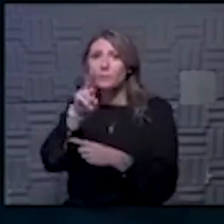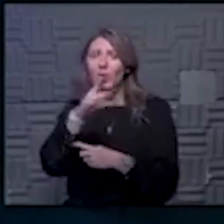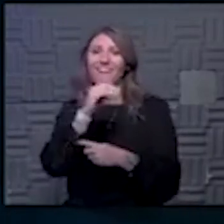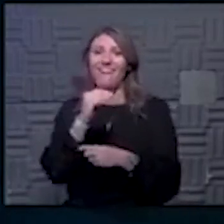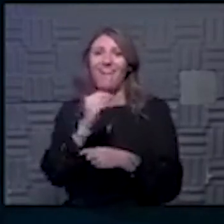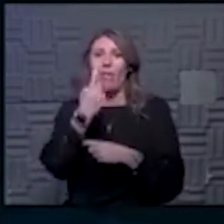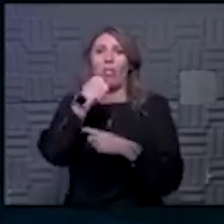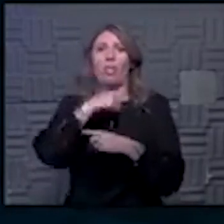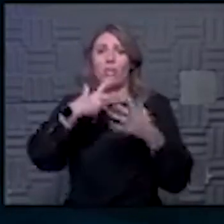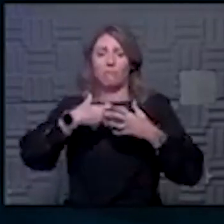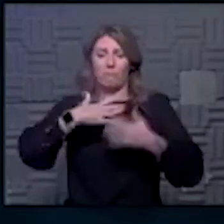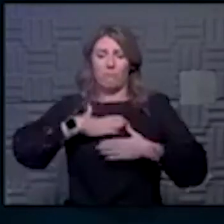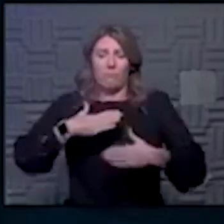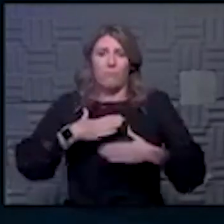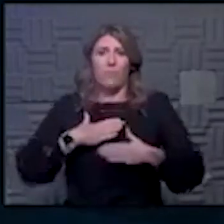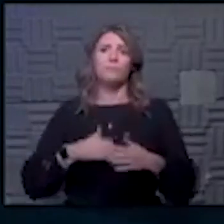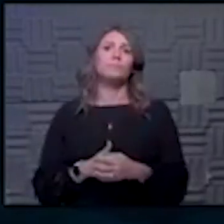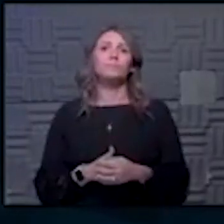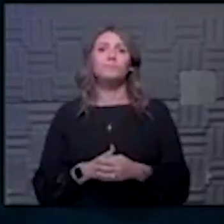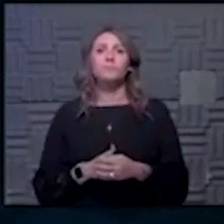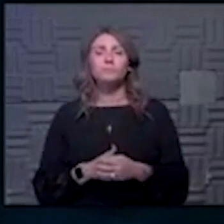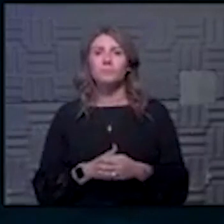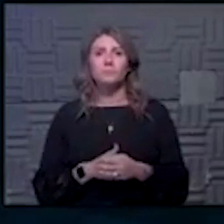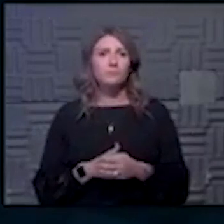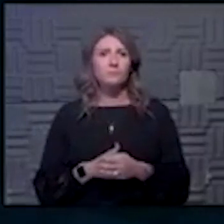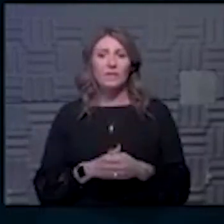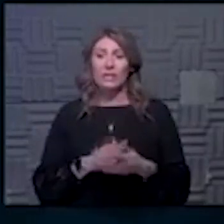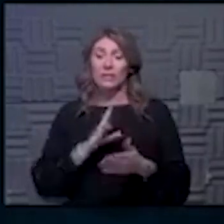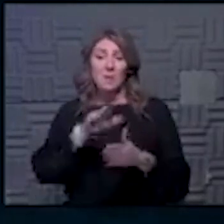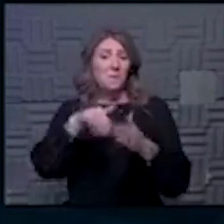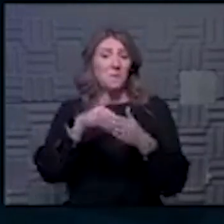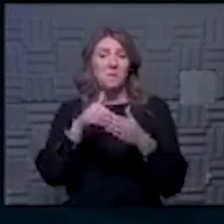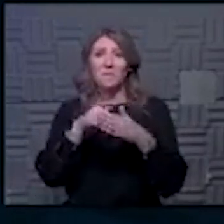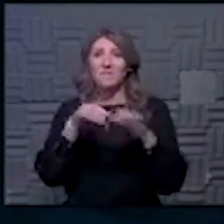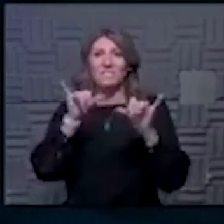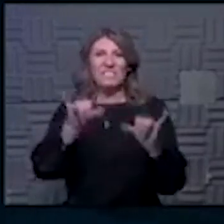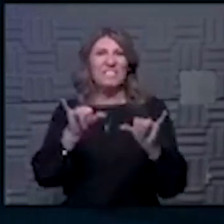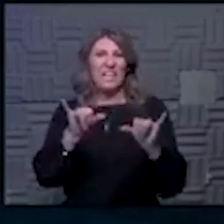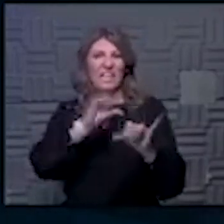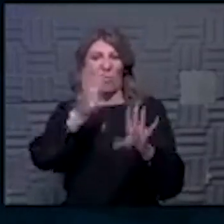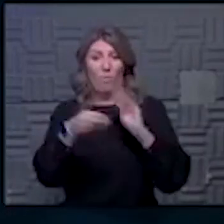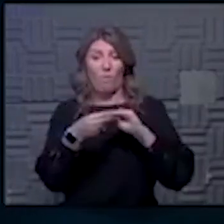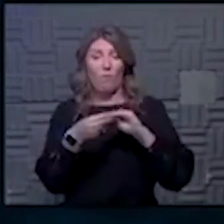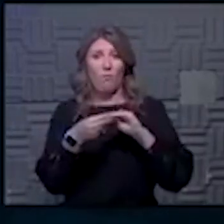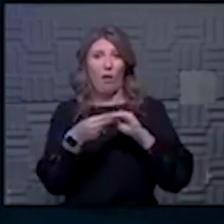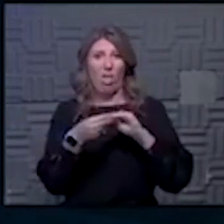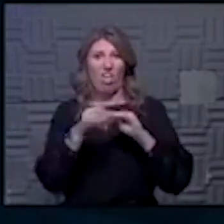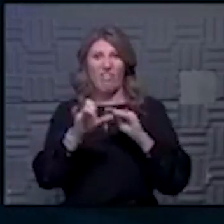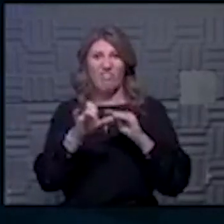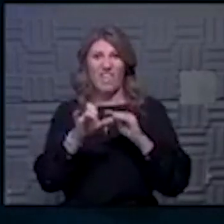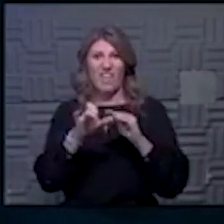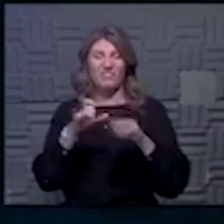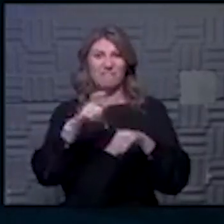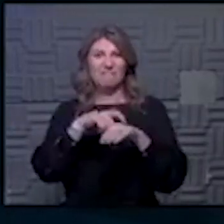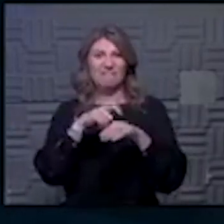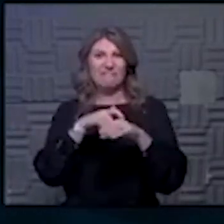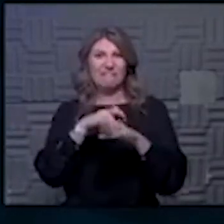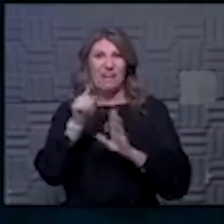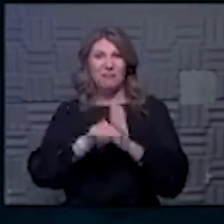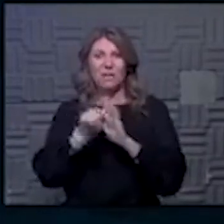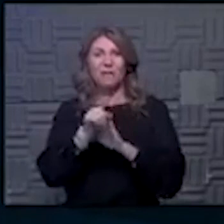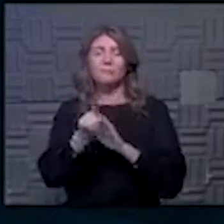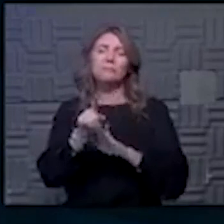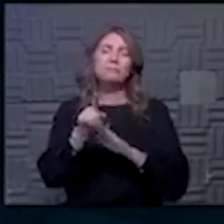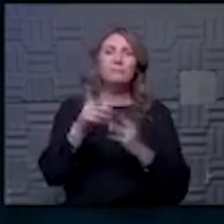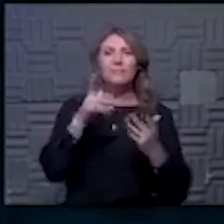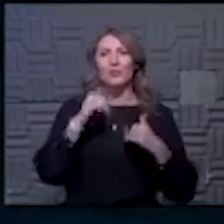ventilation. I think overall the length of stay of our COVID patients has decreased, both because they tend to be a little younger and less ill, and